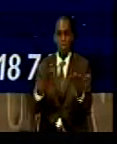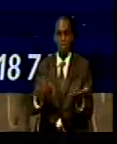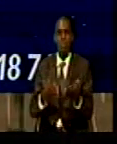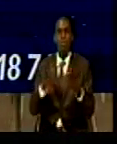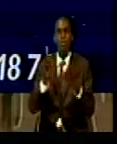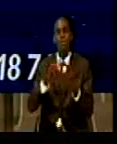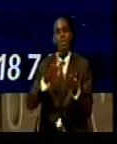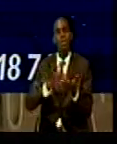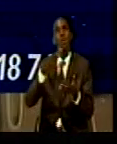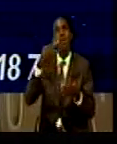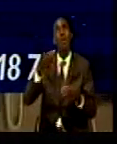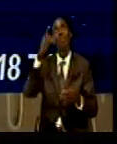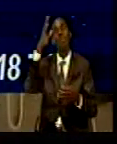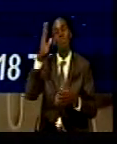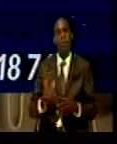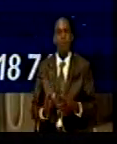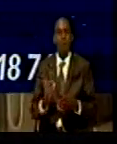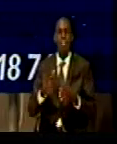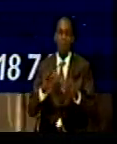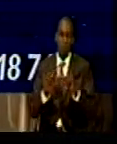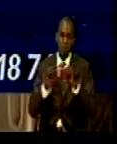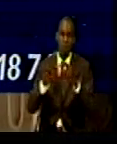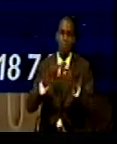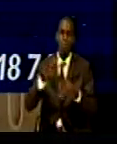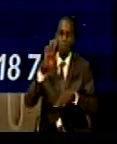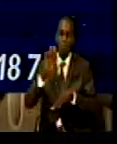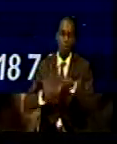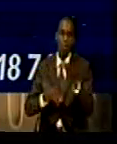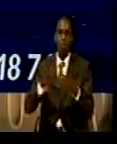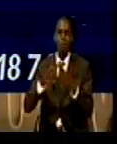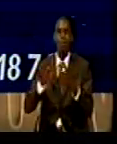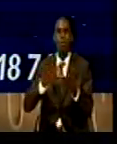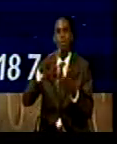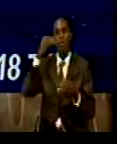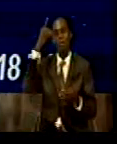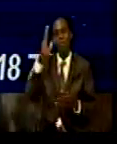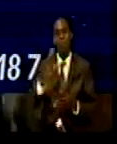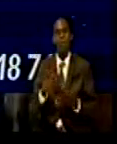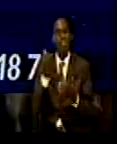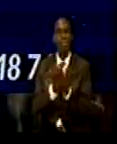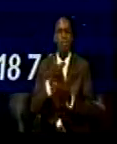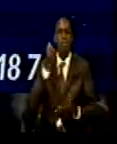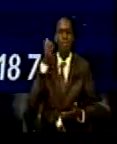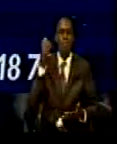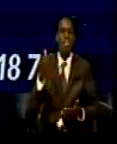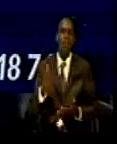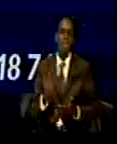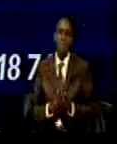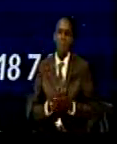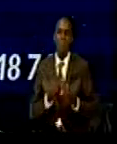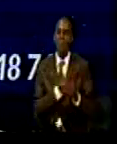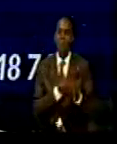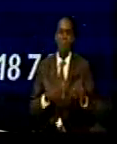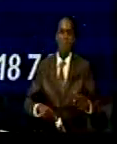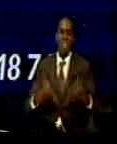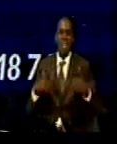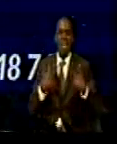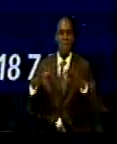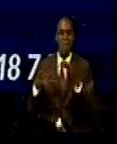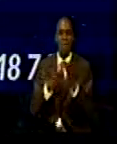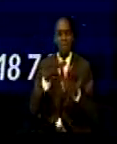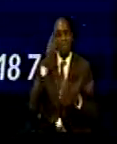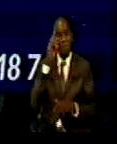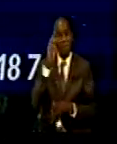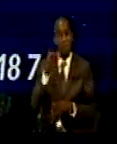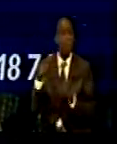keep on walking to the glory of God. Amen. Amen. The Lord has done it for him since May.